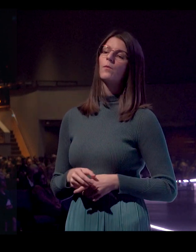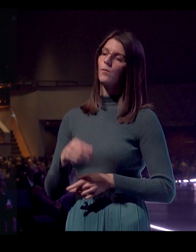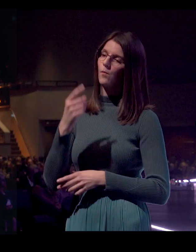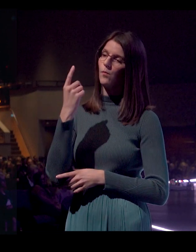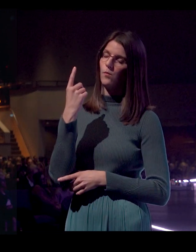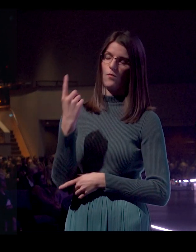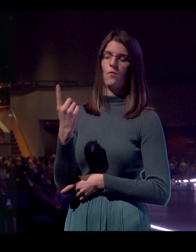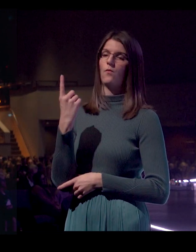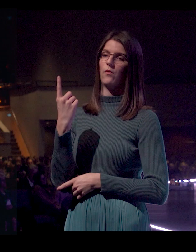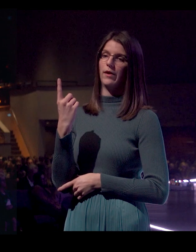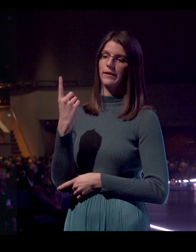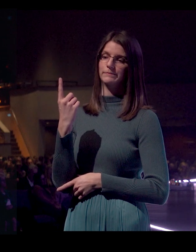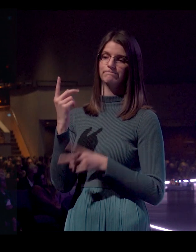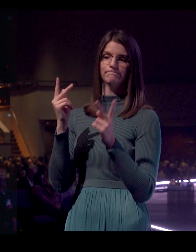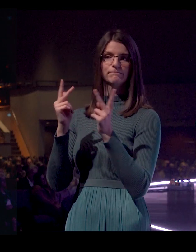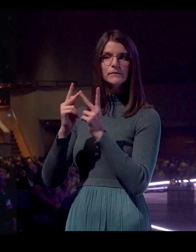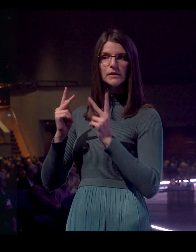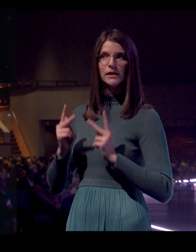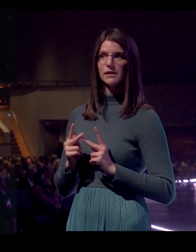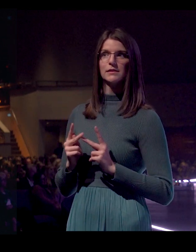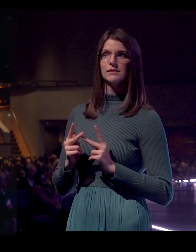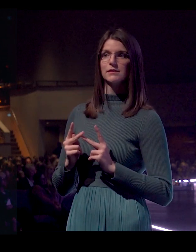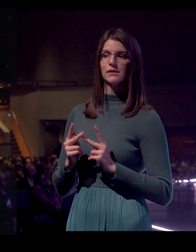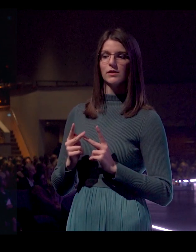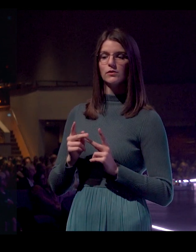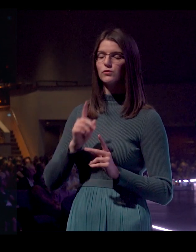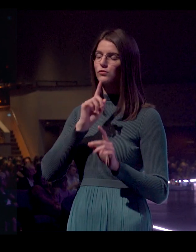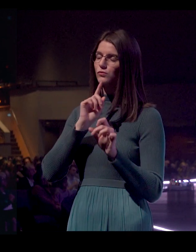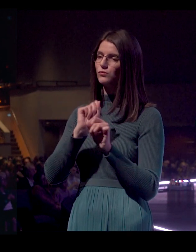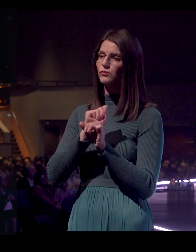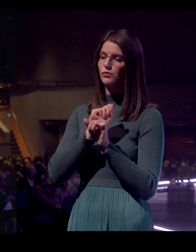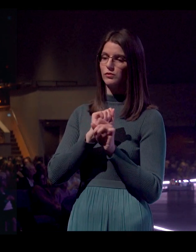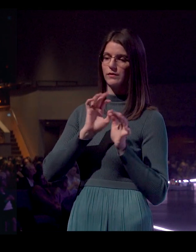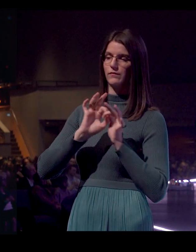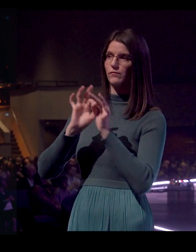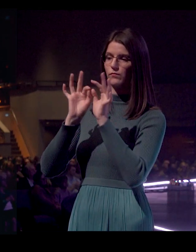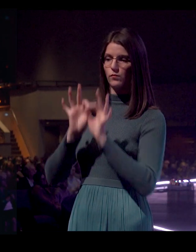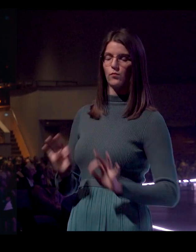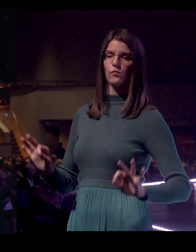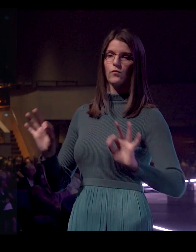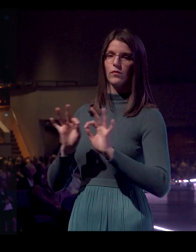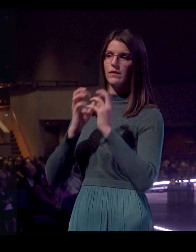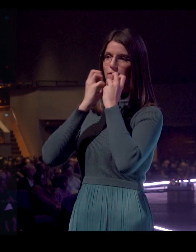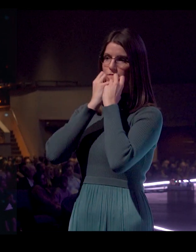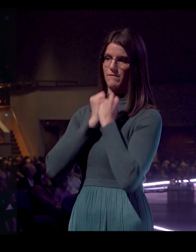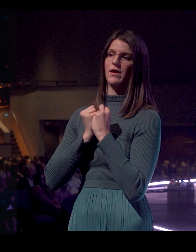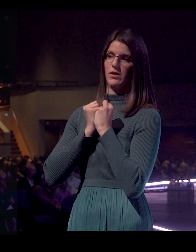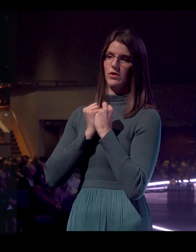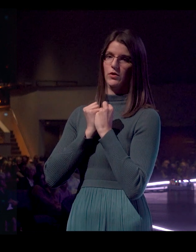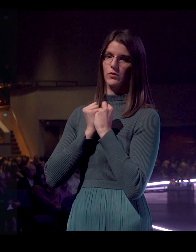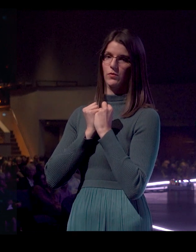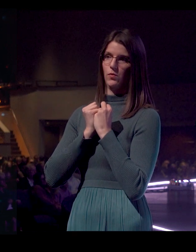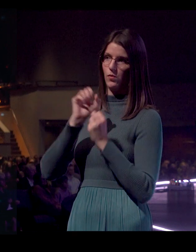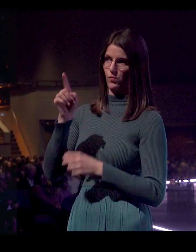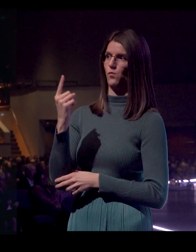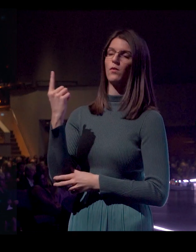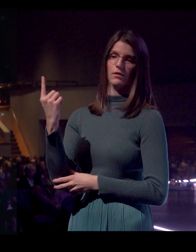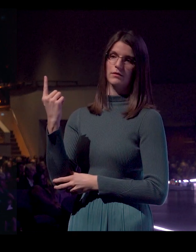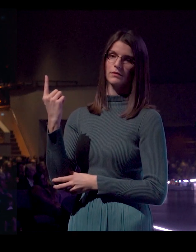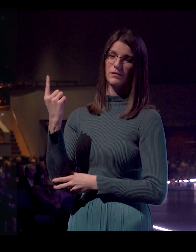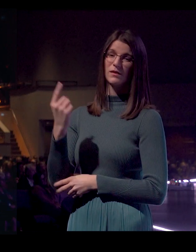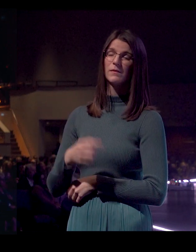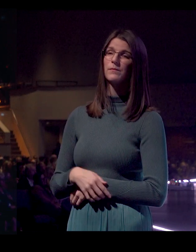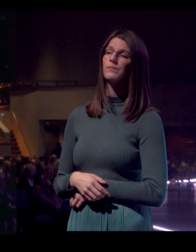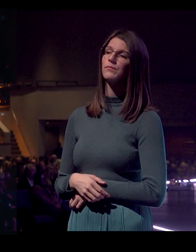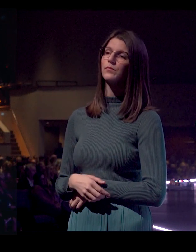truly find worth and value in this world and in your life. And there's only one person that can give you not